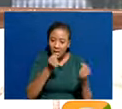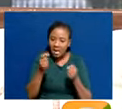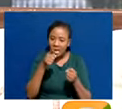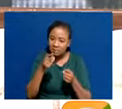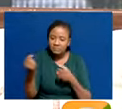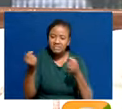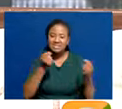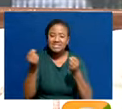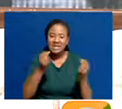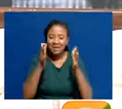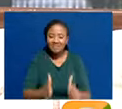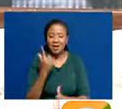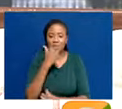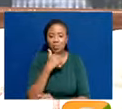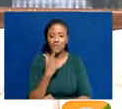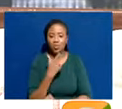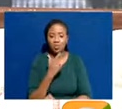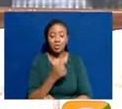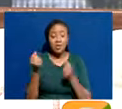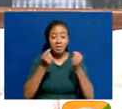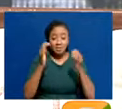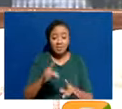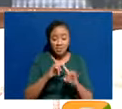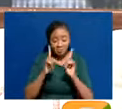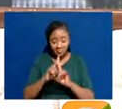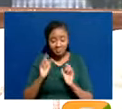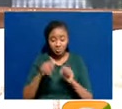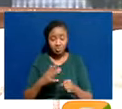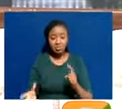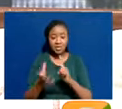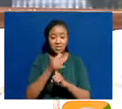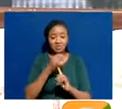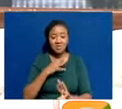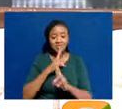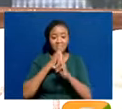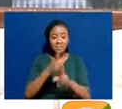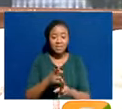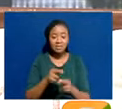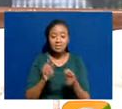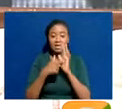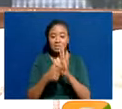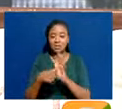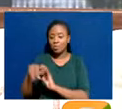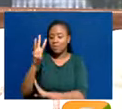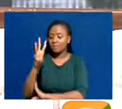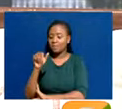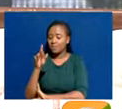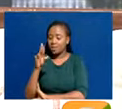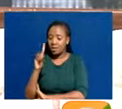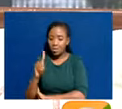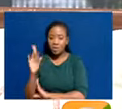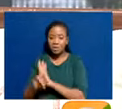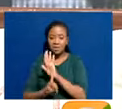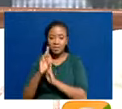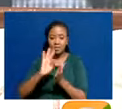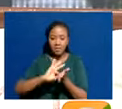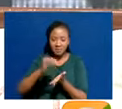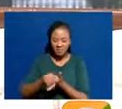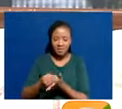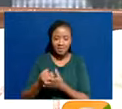have different outcomes. And it's just working with them, listening to them. Look, Ward Development Fund, many governors have resisted it. I've said,